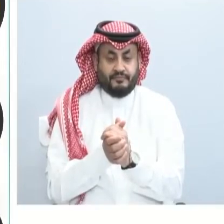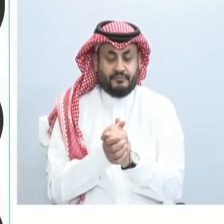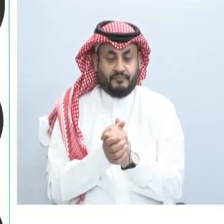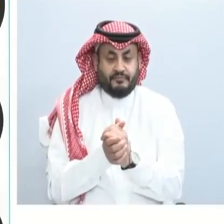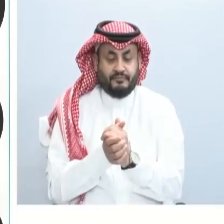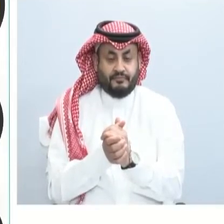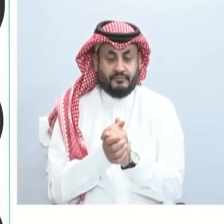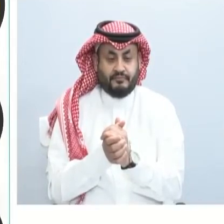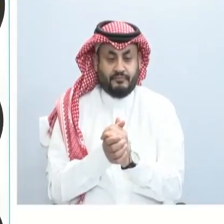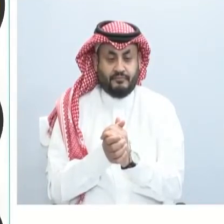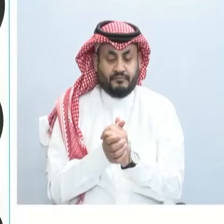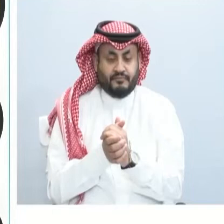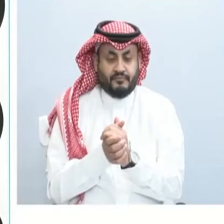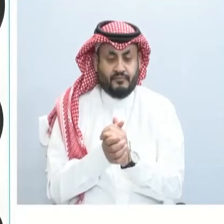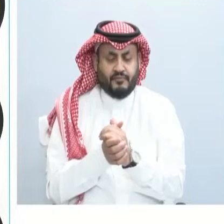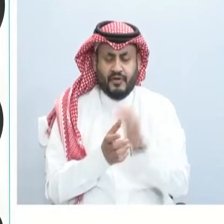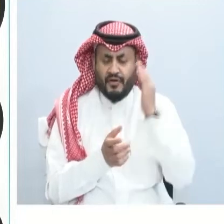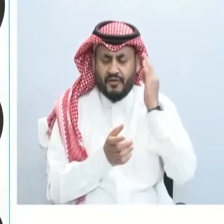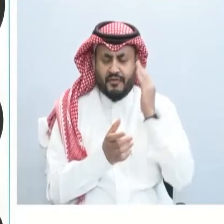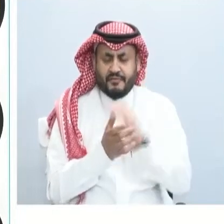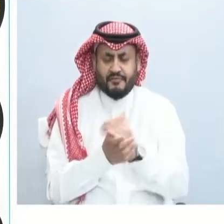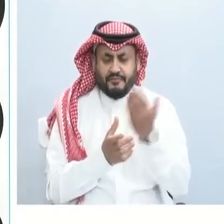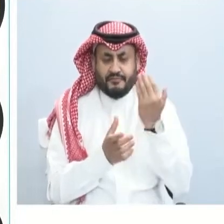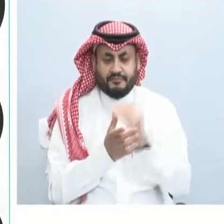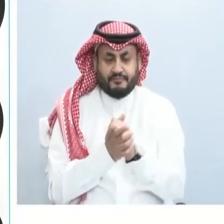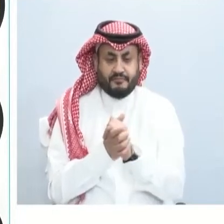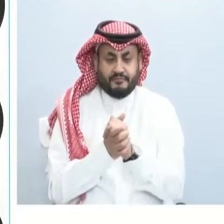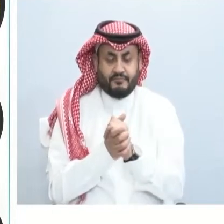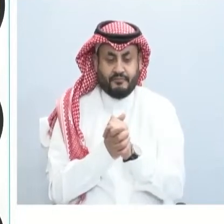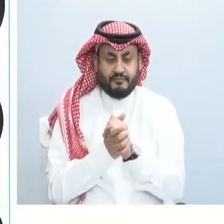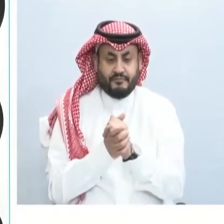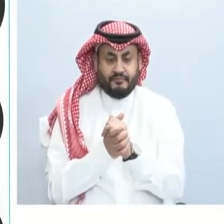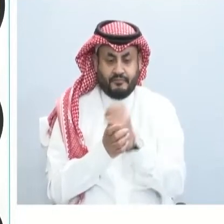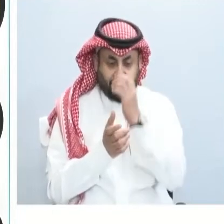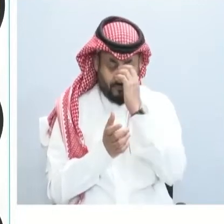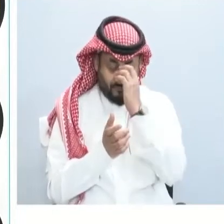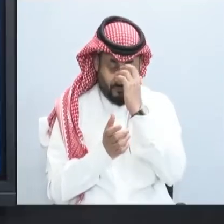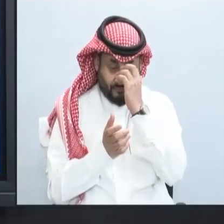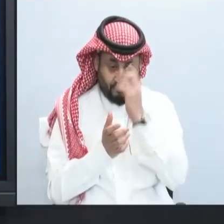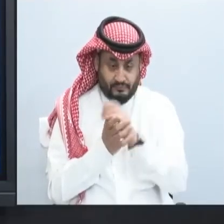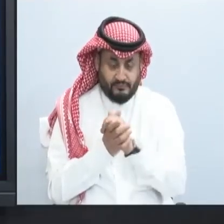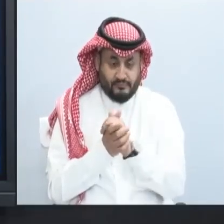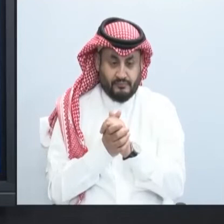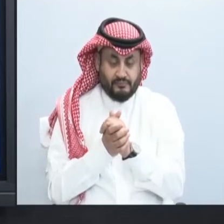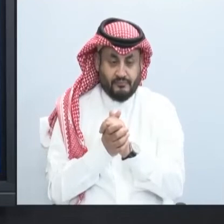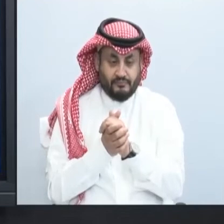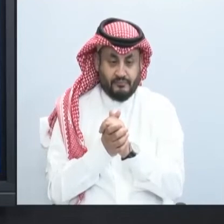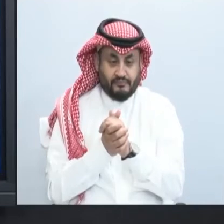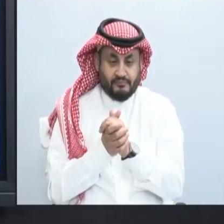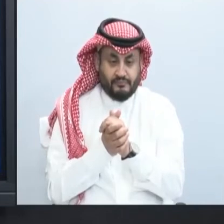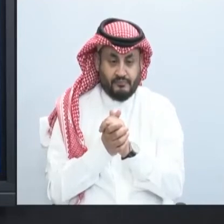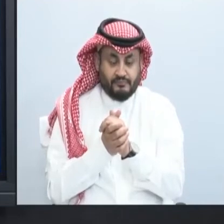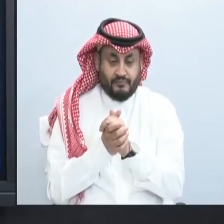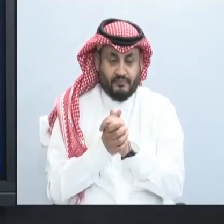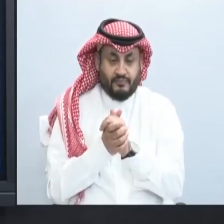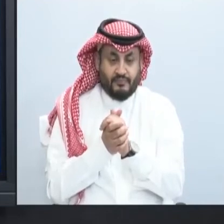remind ourselves of the words that we heard last time relating to food. And after this, we'll